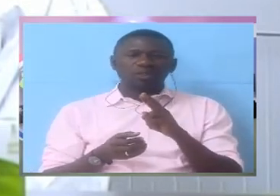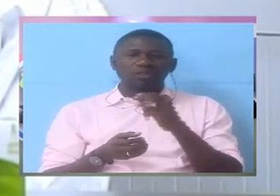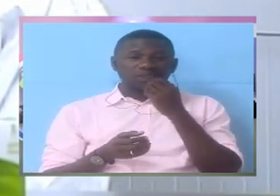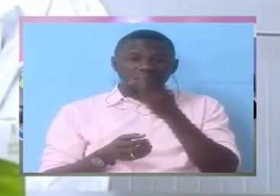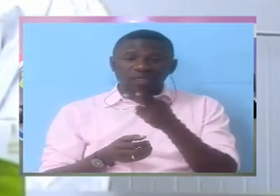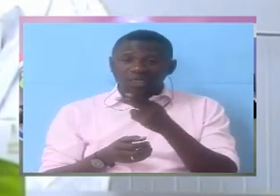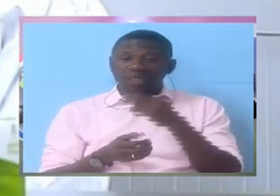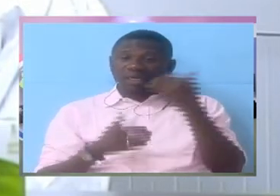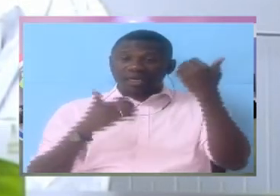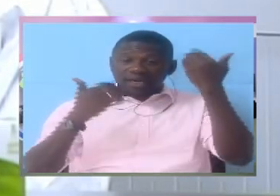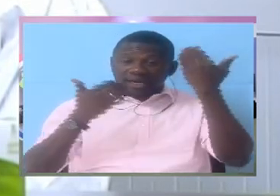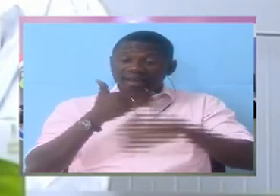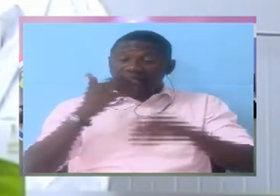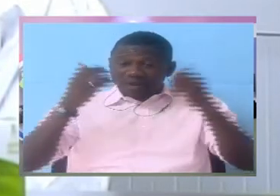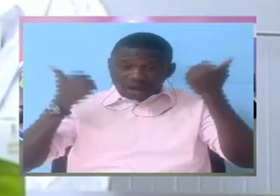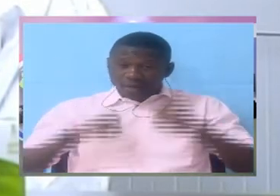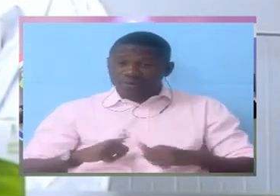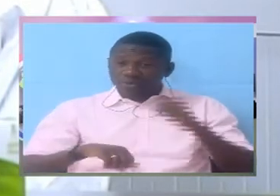happening.